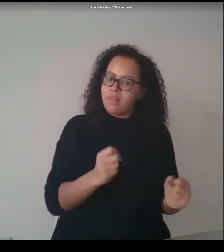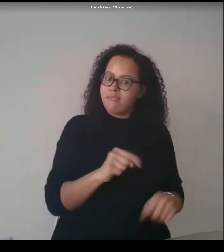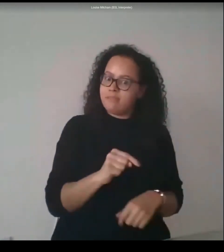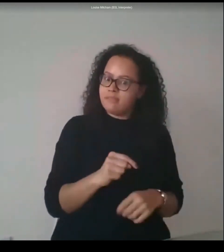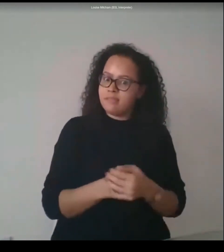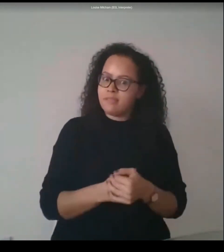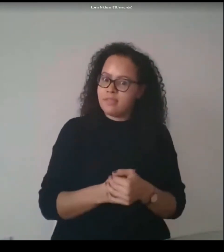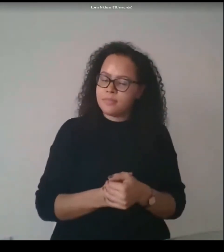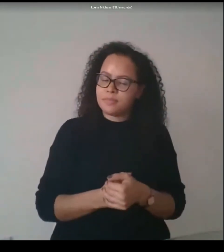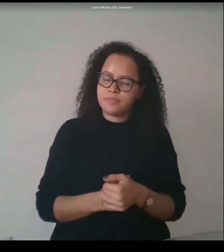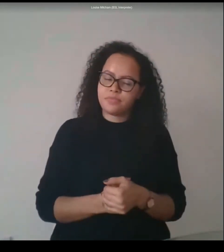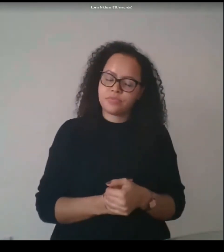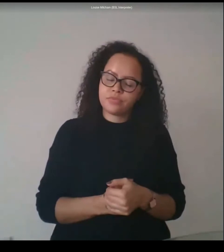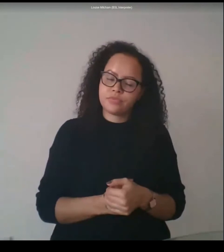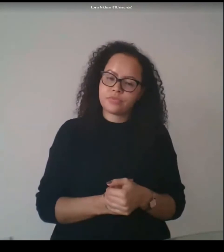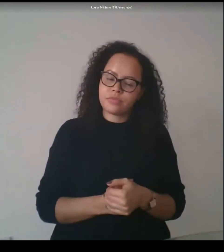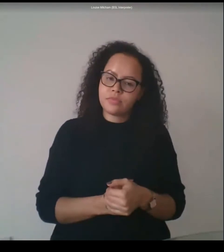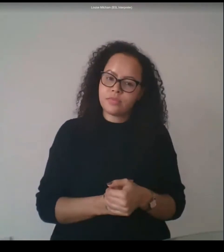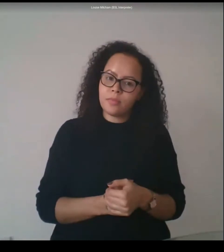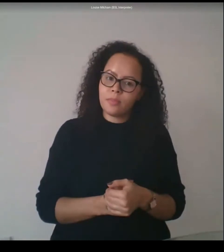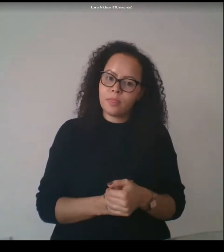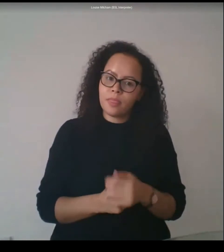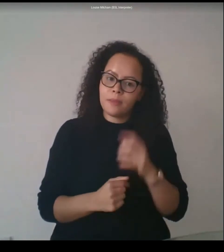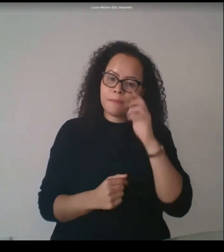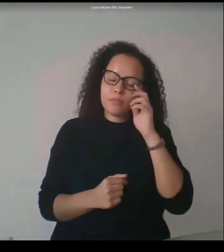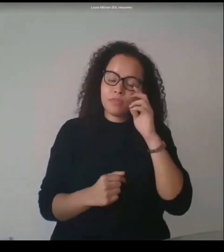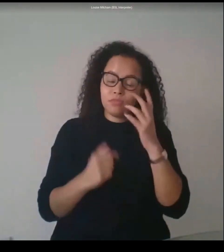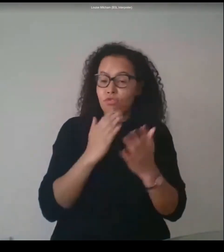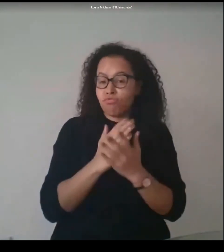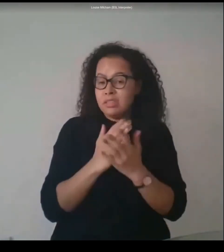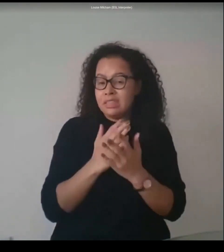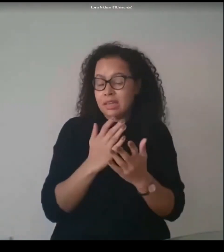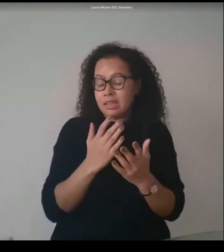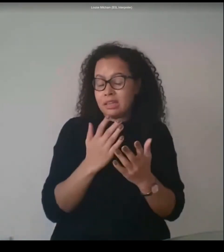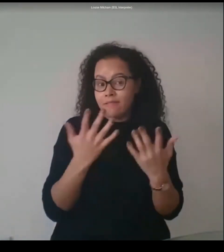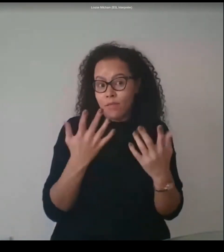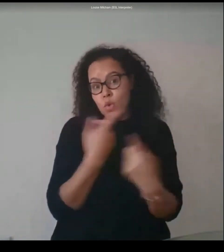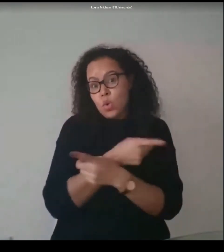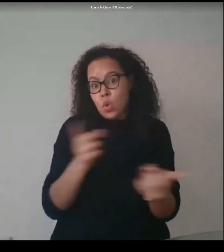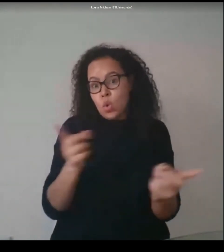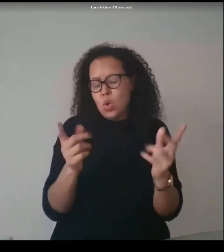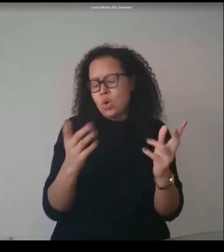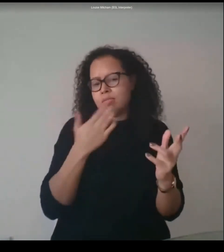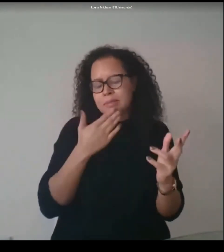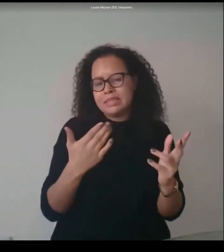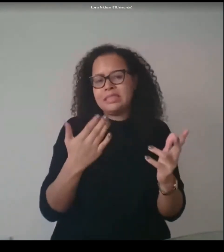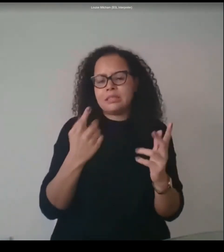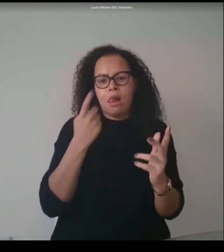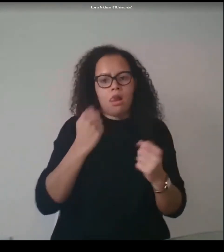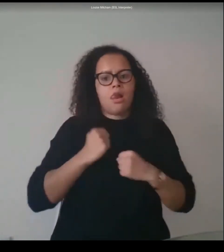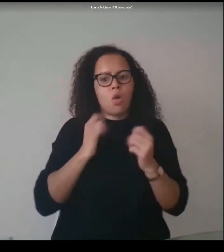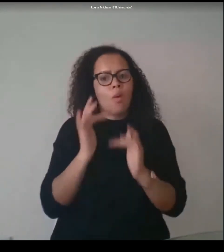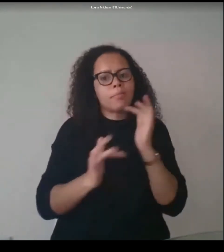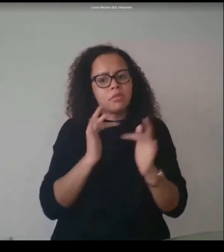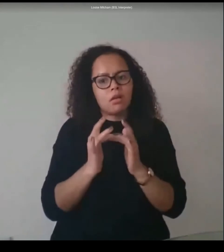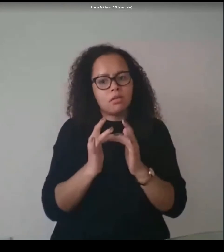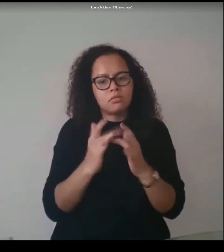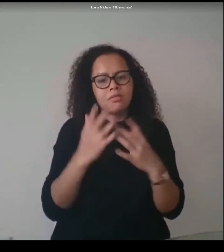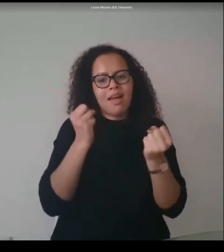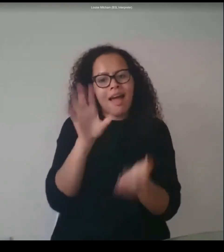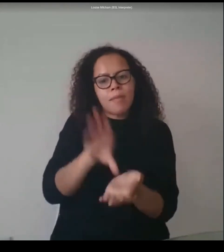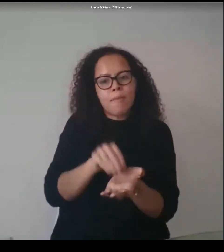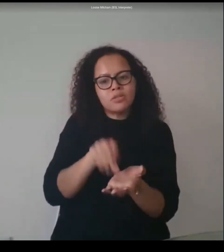of really bring all of these home, I invite anyone to, please go on our website, and there's a podcast section